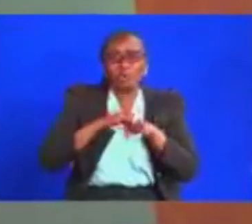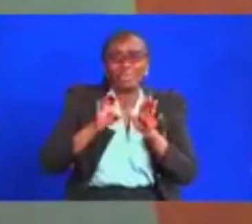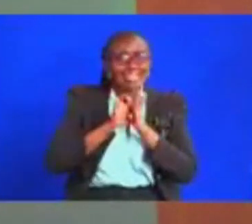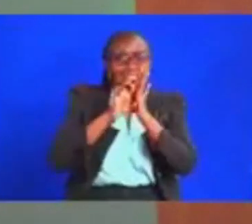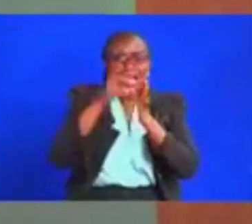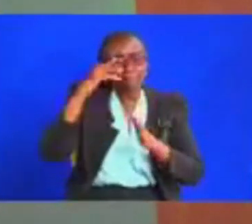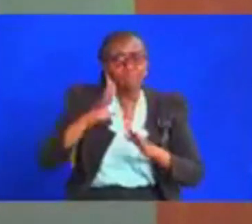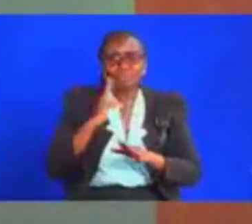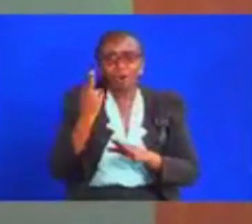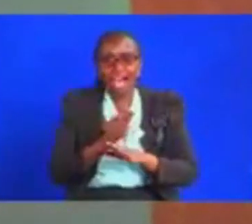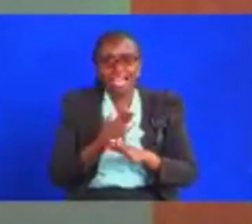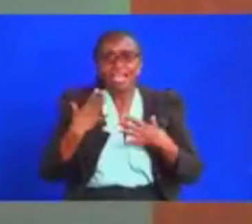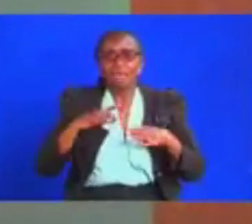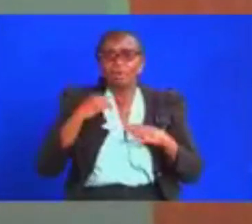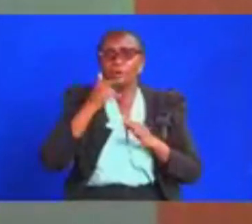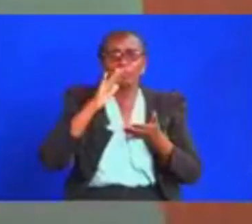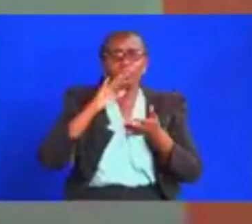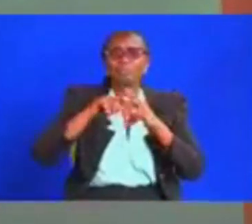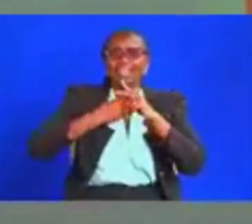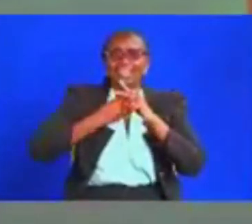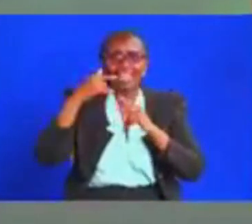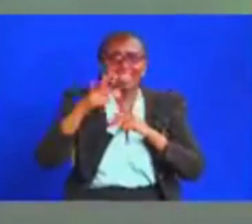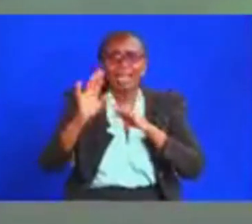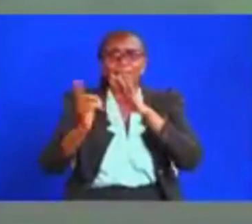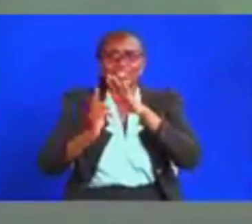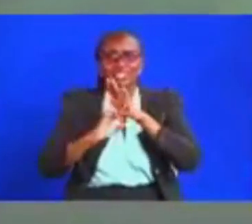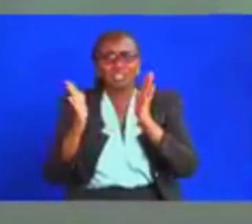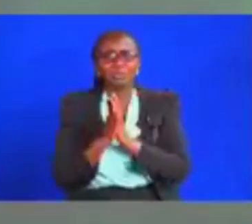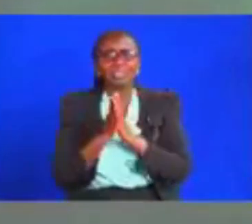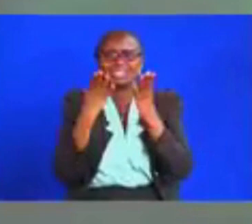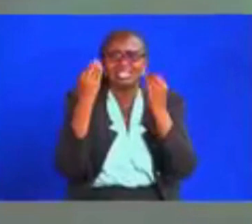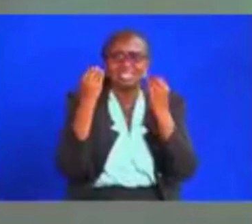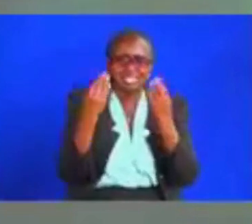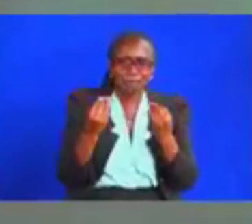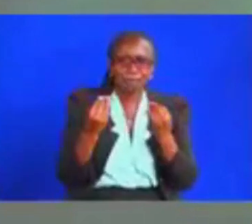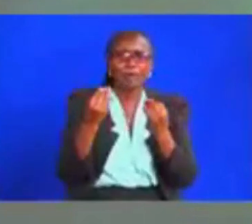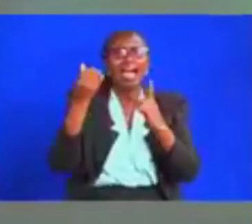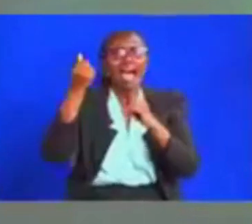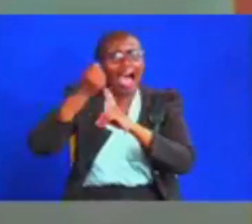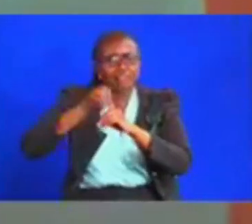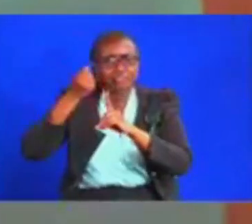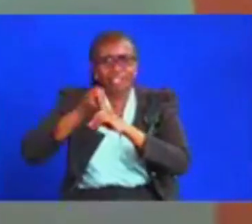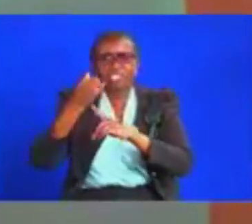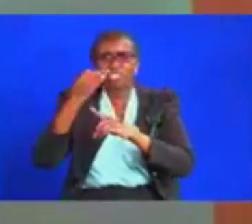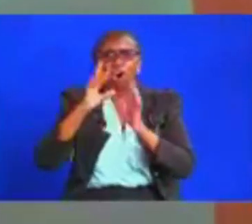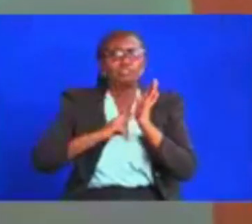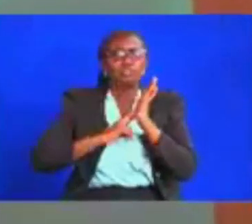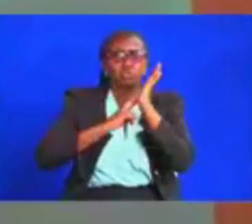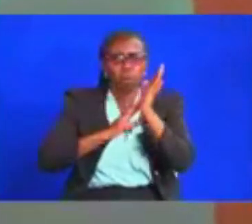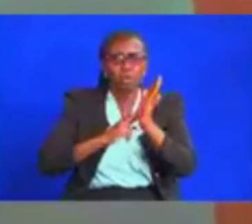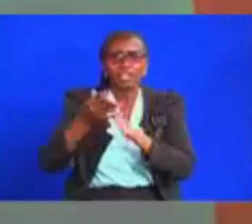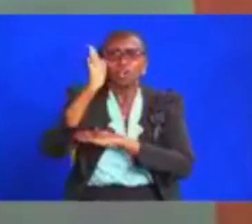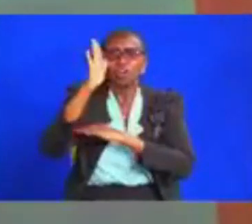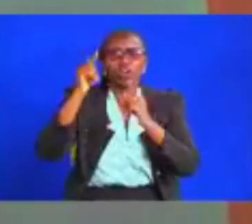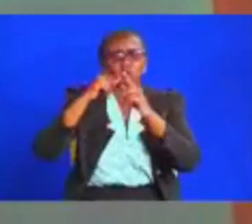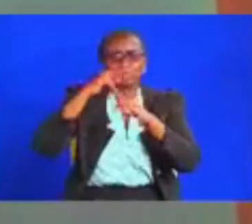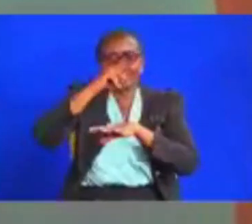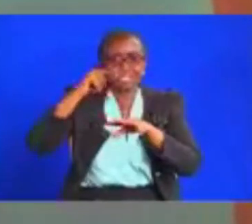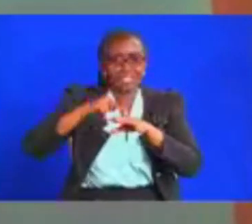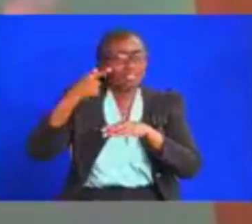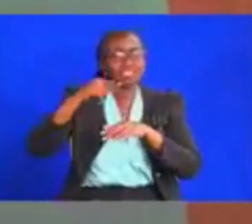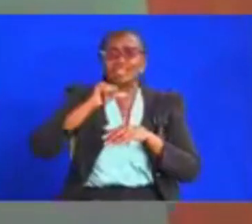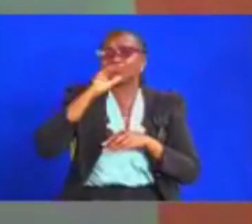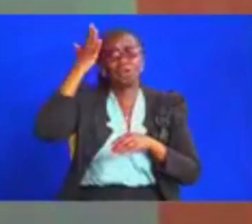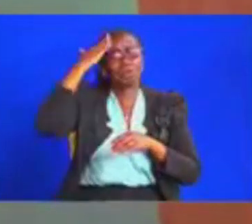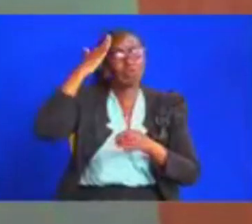who became, they began their ministry with a simple advocacy of revealing Jesus to the nations. They didn't know